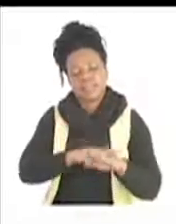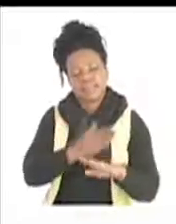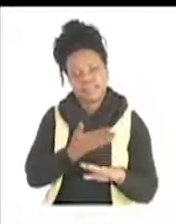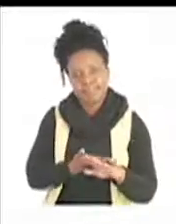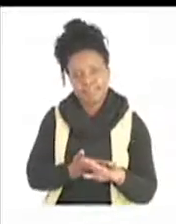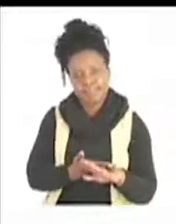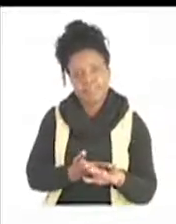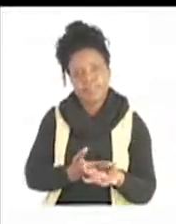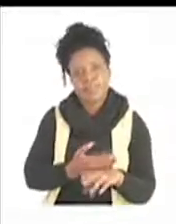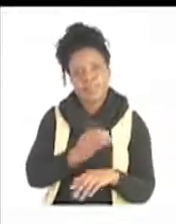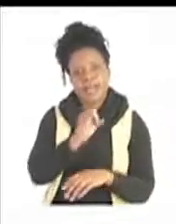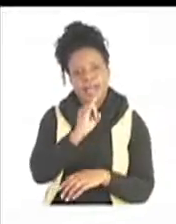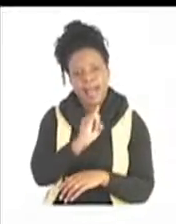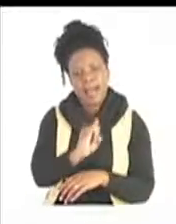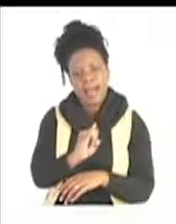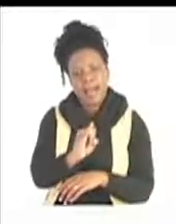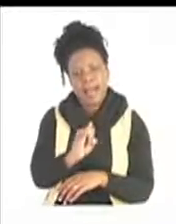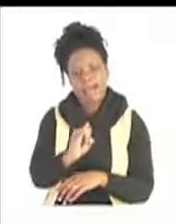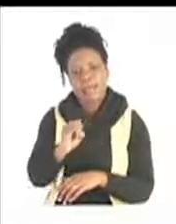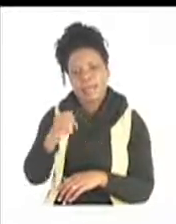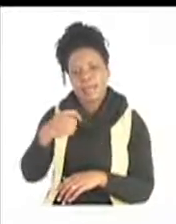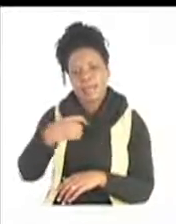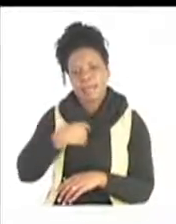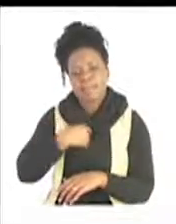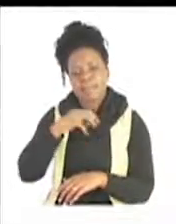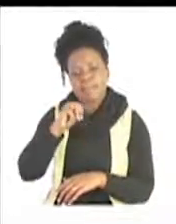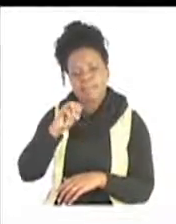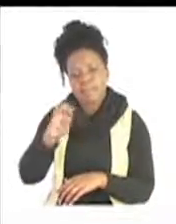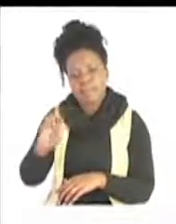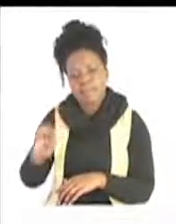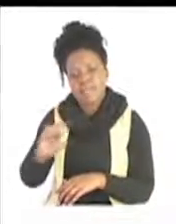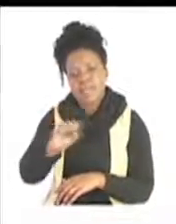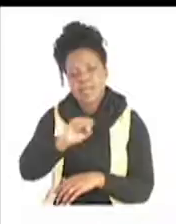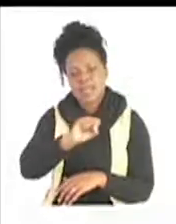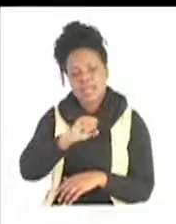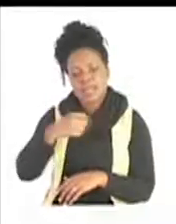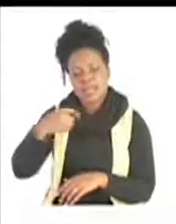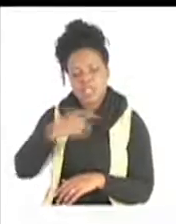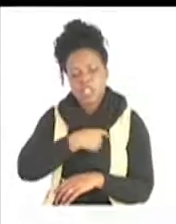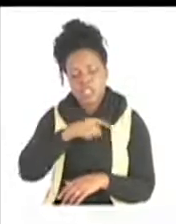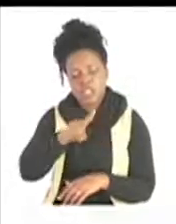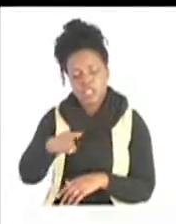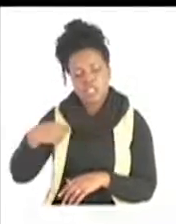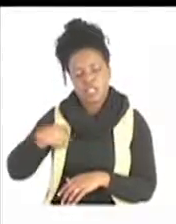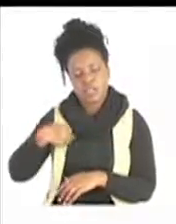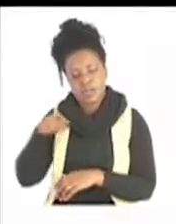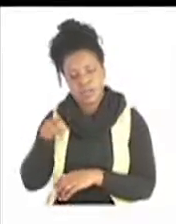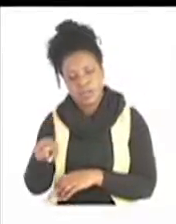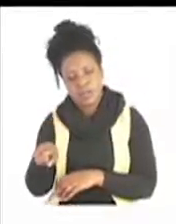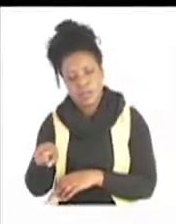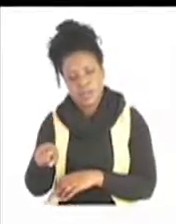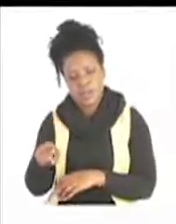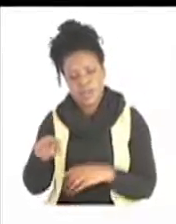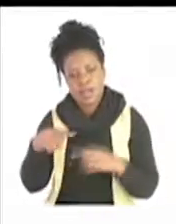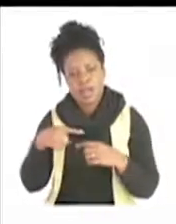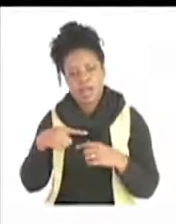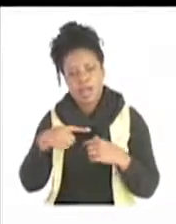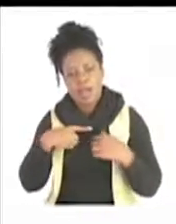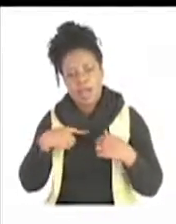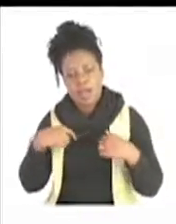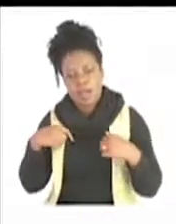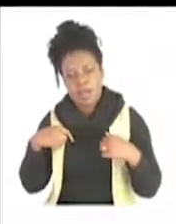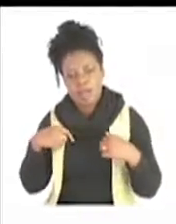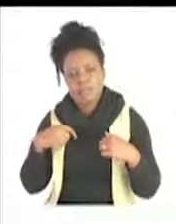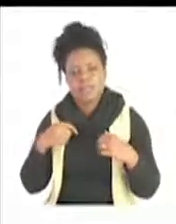I, me, you, she, he, us, them,